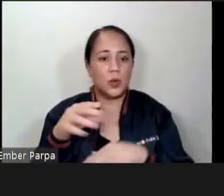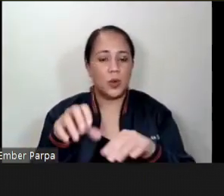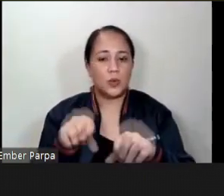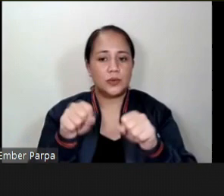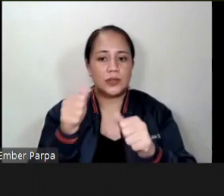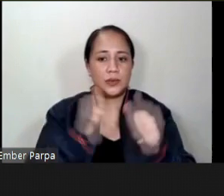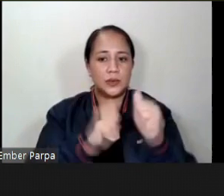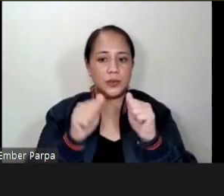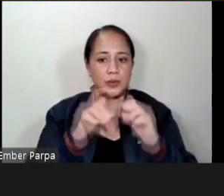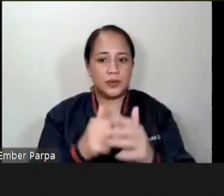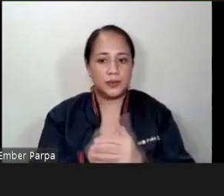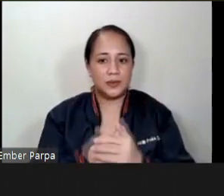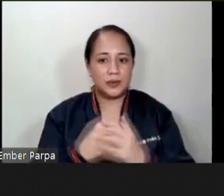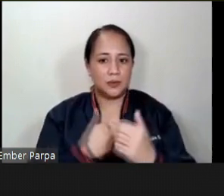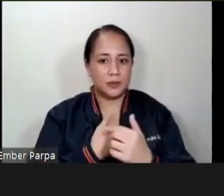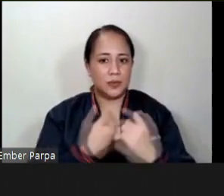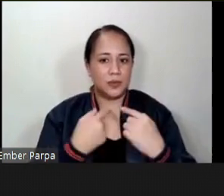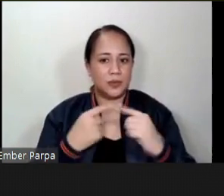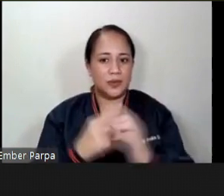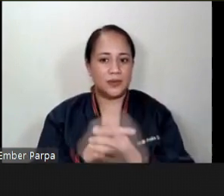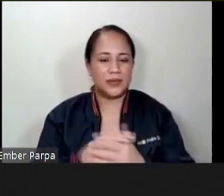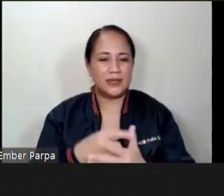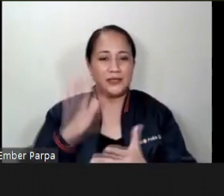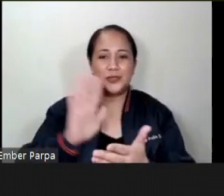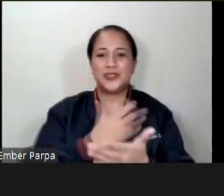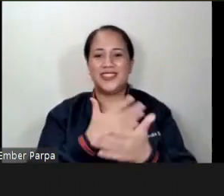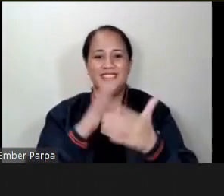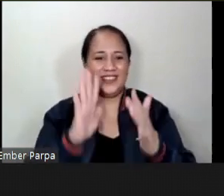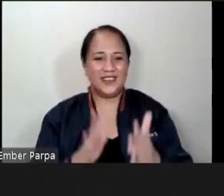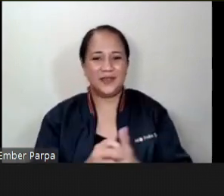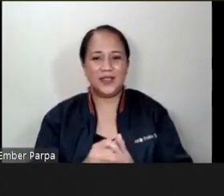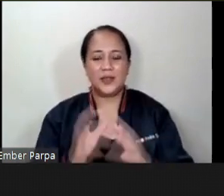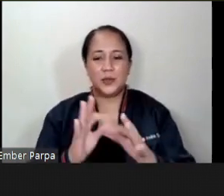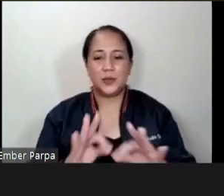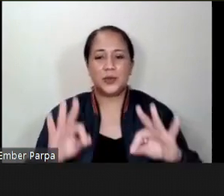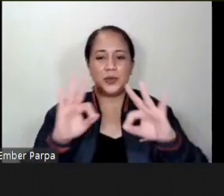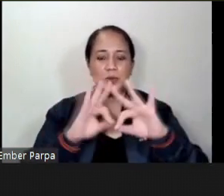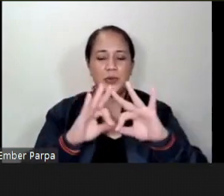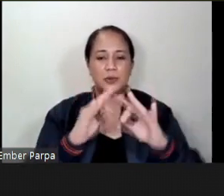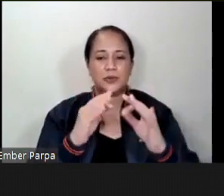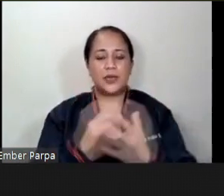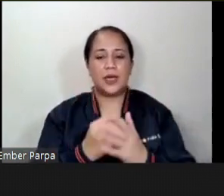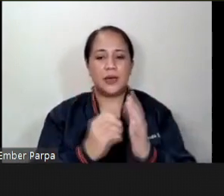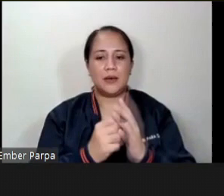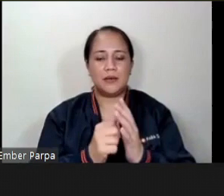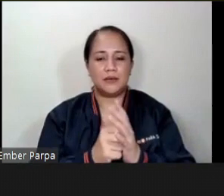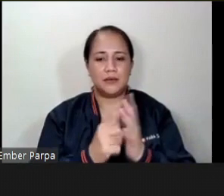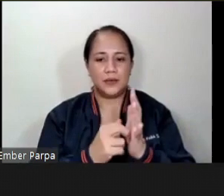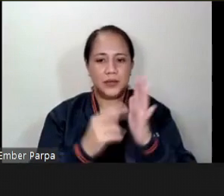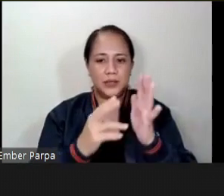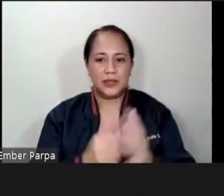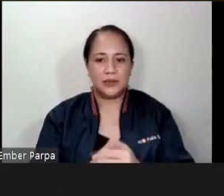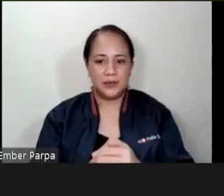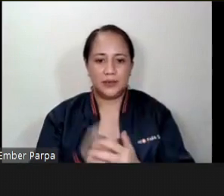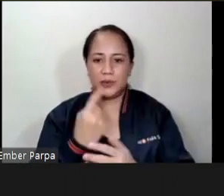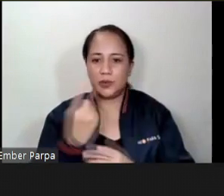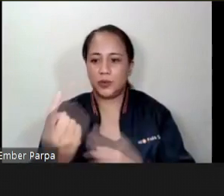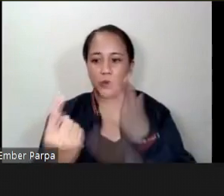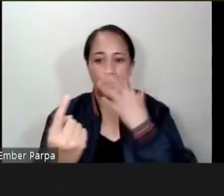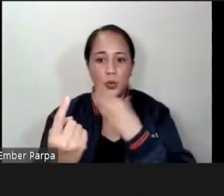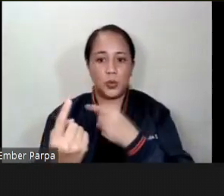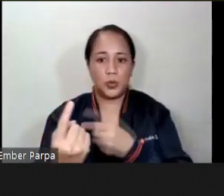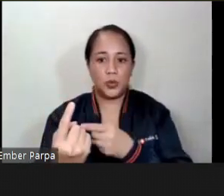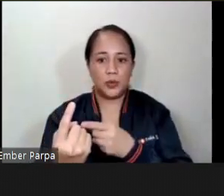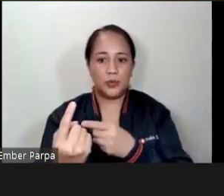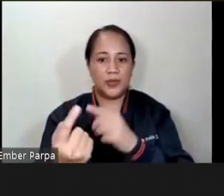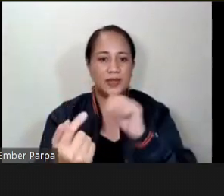actor, self-proclaimed biretera, and a UNICEF Goodwill Ambassador, the one and only